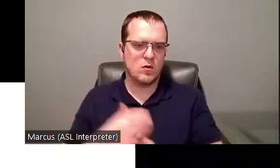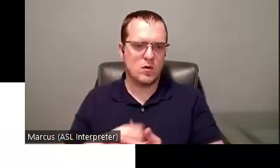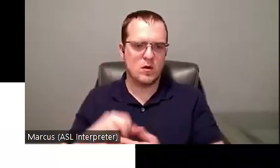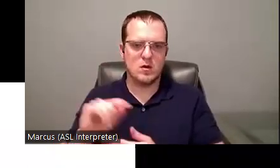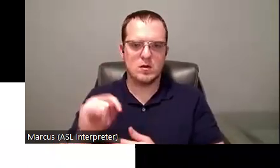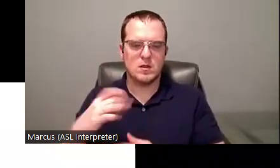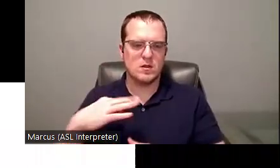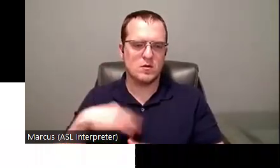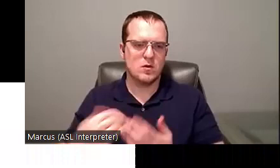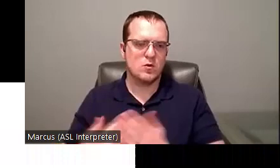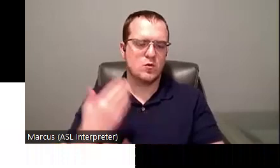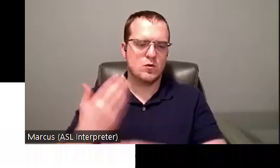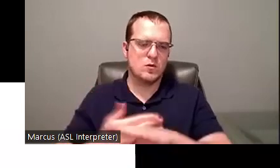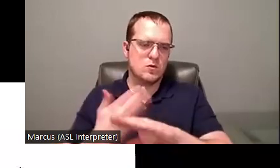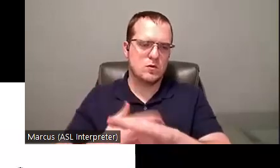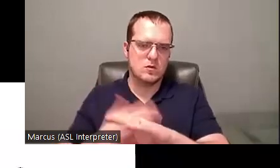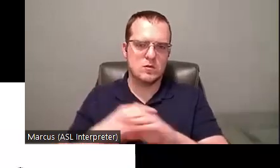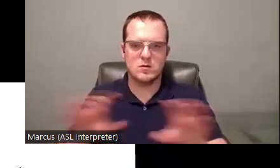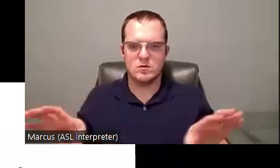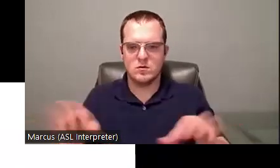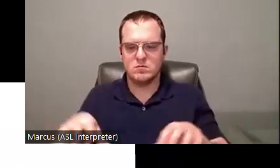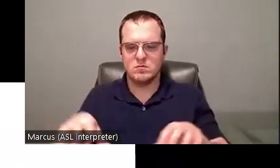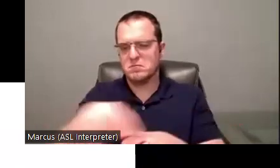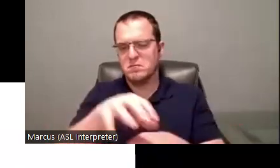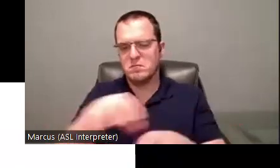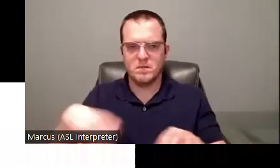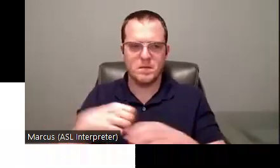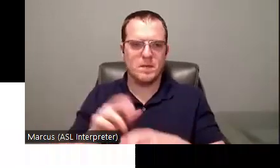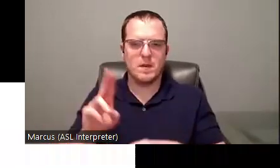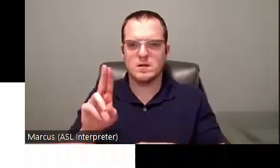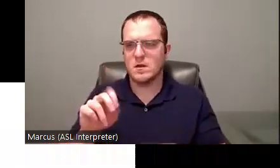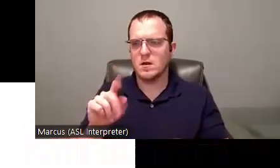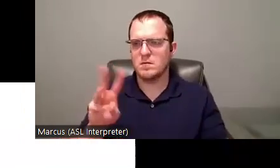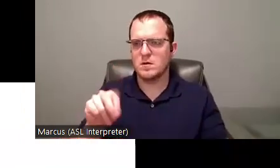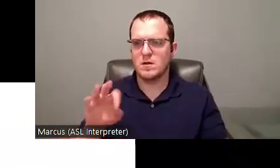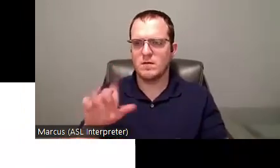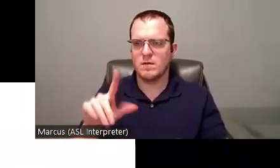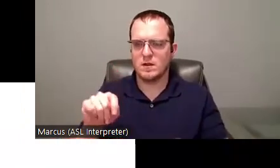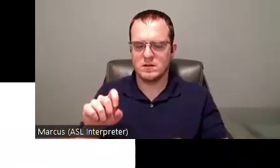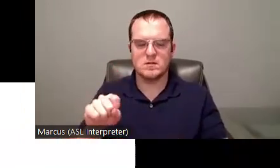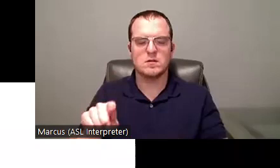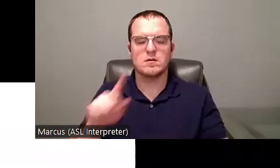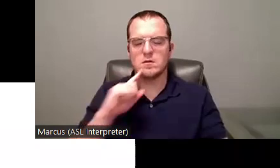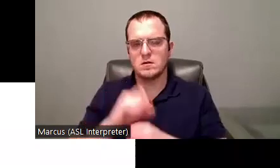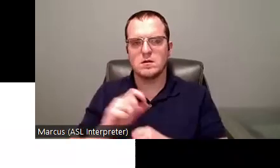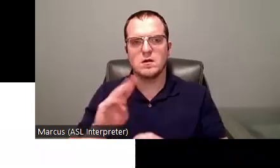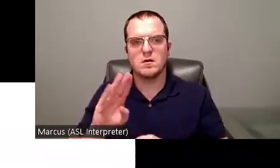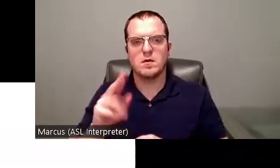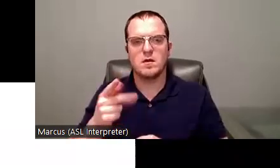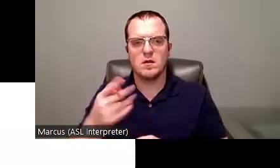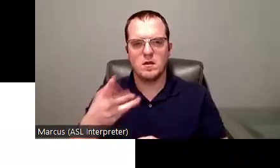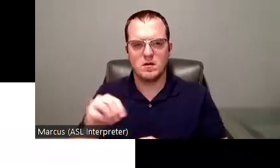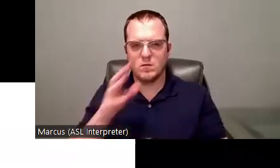new construction in the adjacent buildings, which will be named Uptown Flats. Bethlehem Haven Women's Shelter has